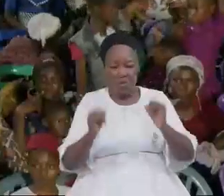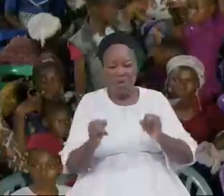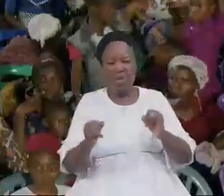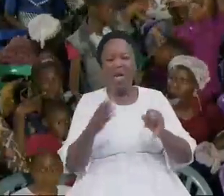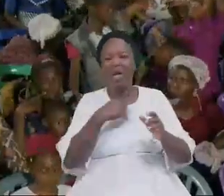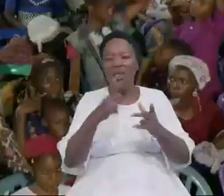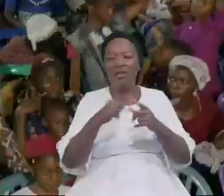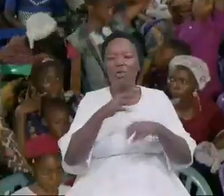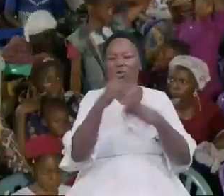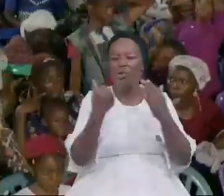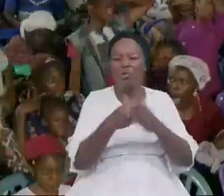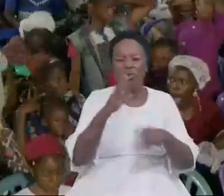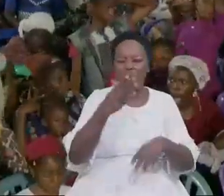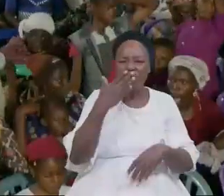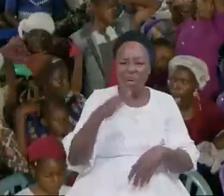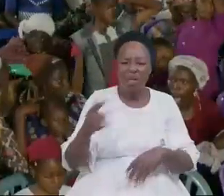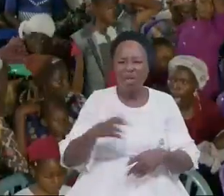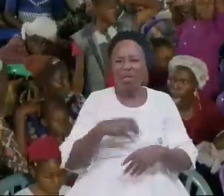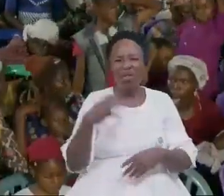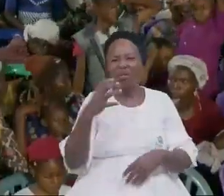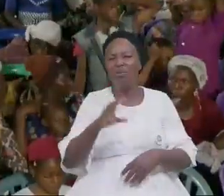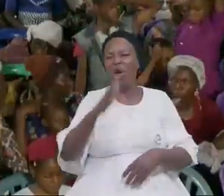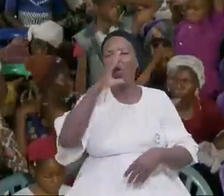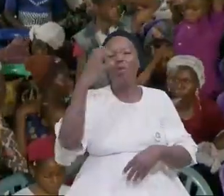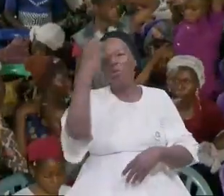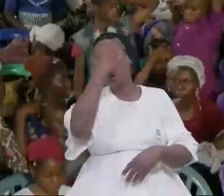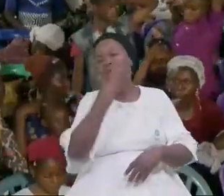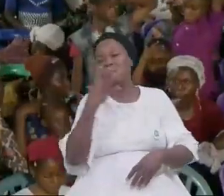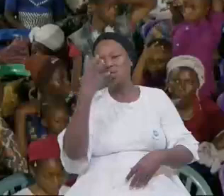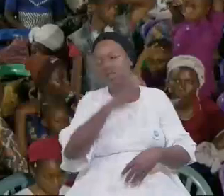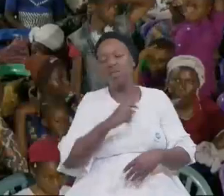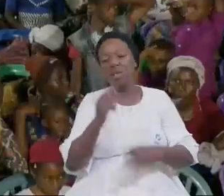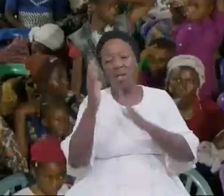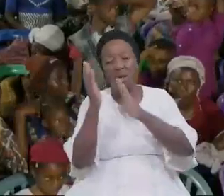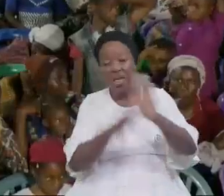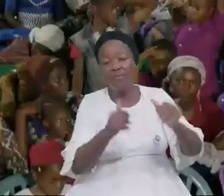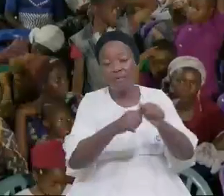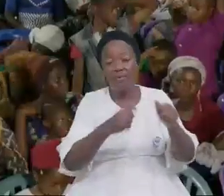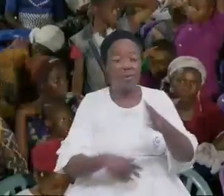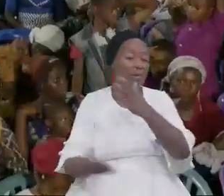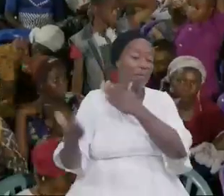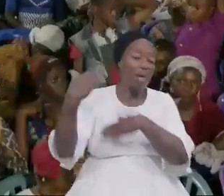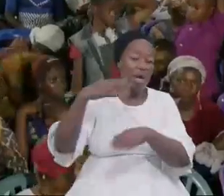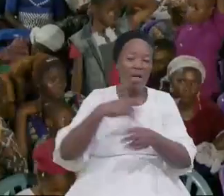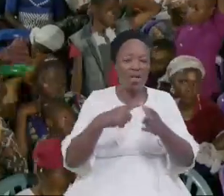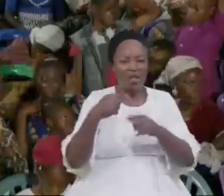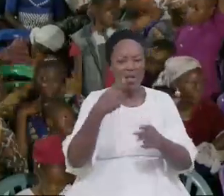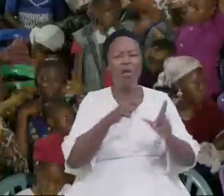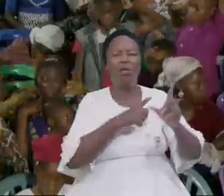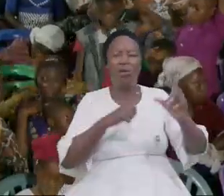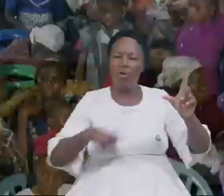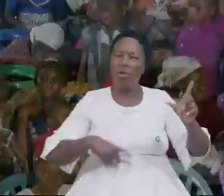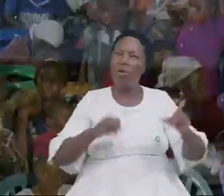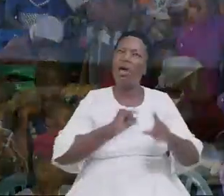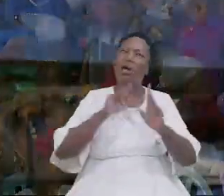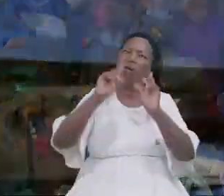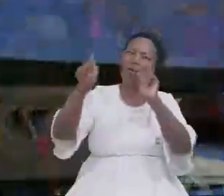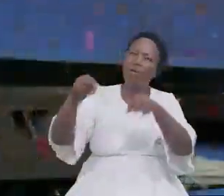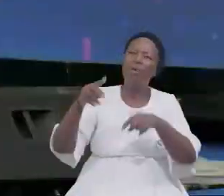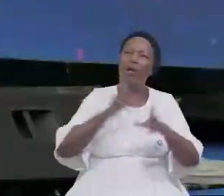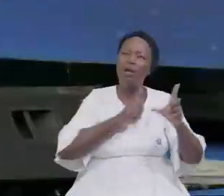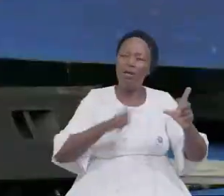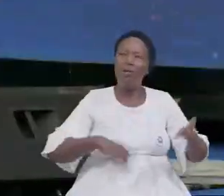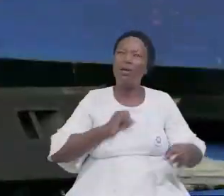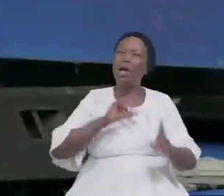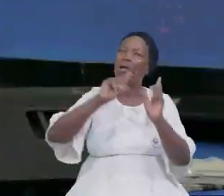adultery, and the drunkenness. Leave everything behind and say, Lord, I come. Lord, I